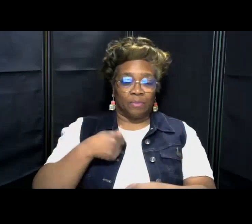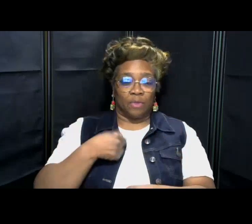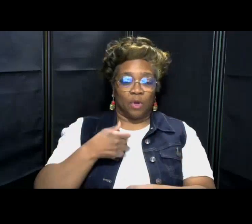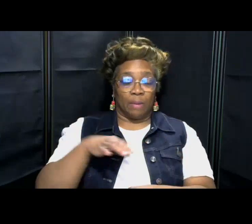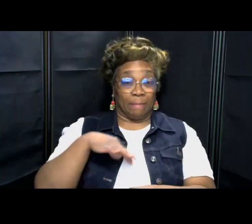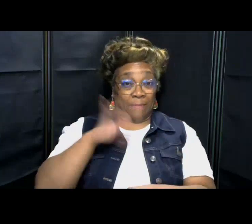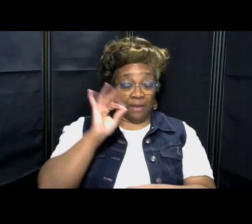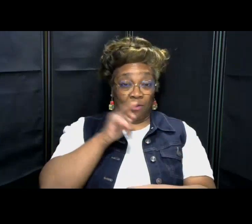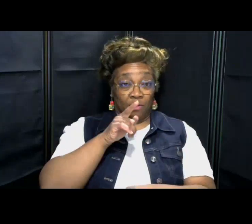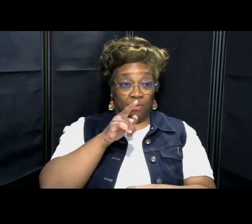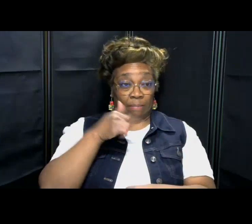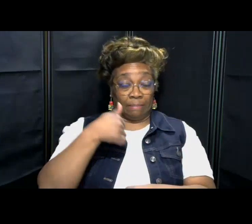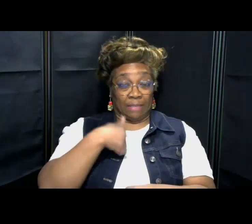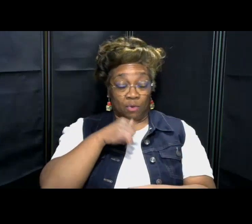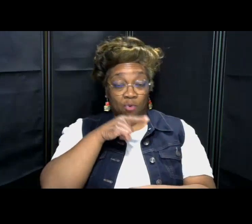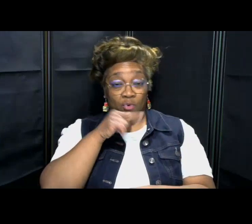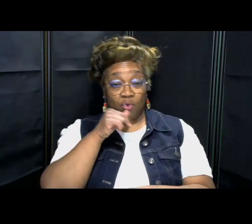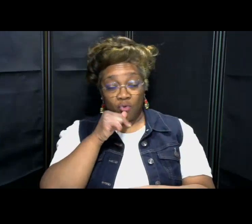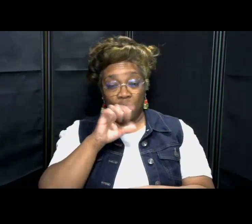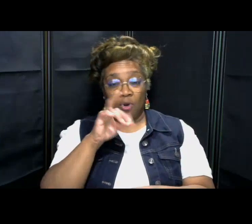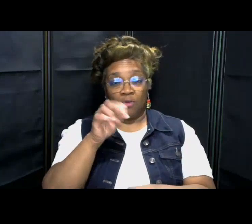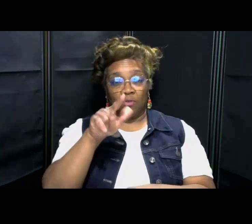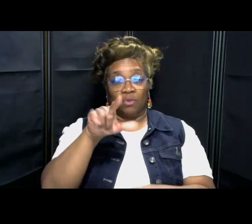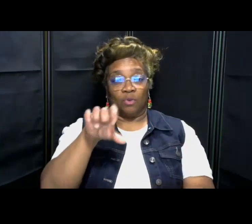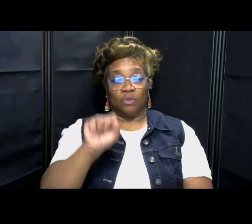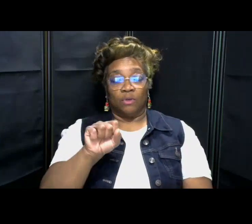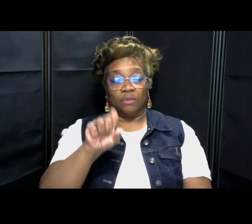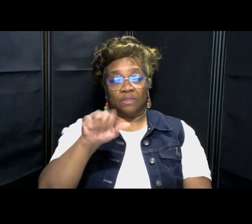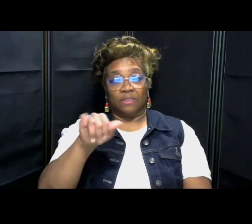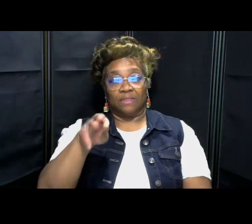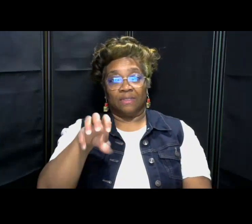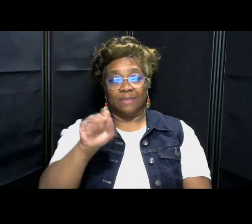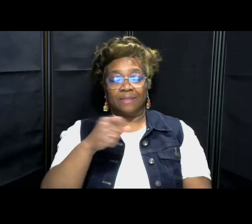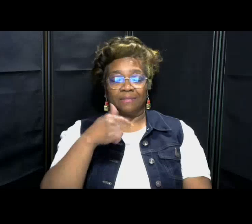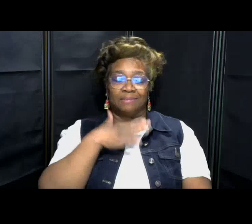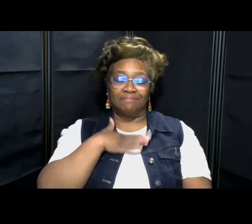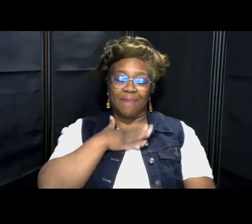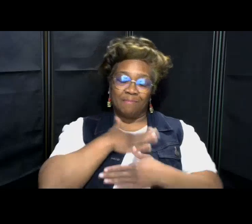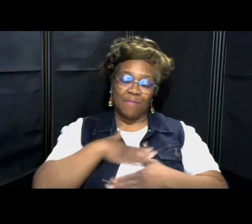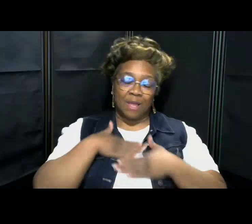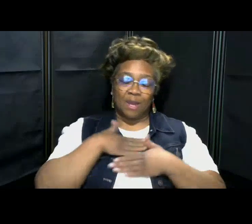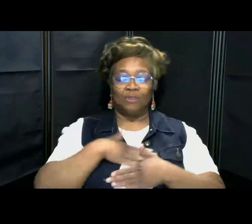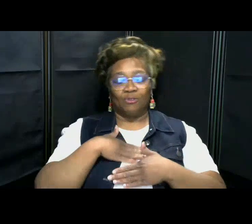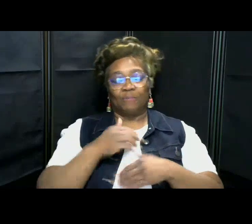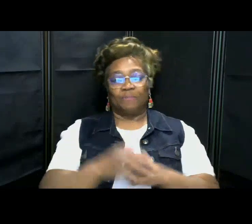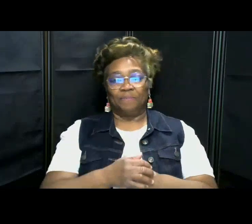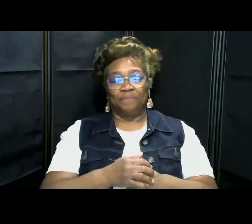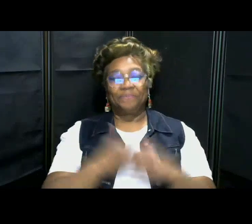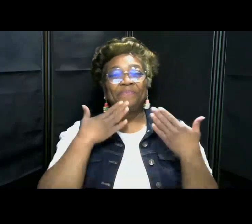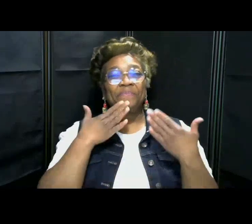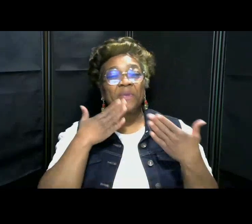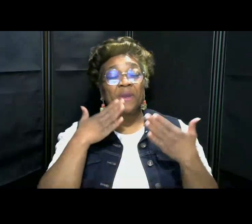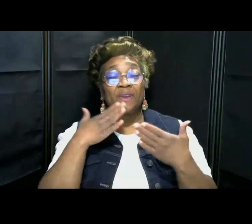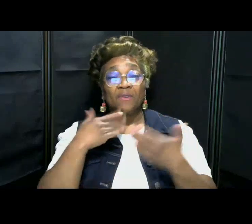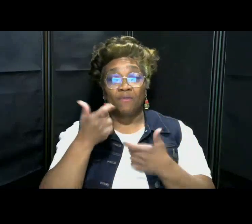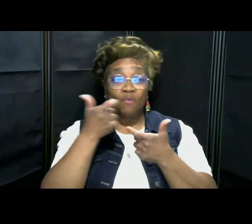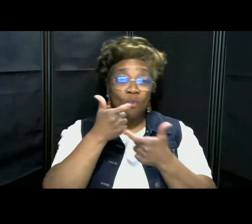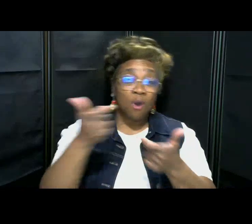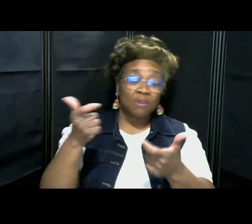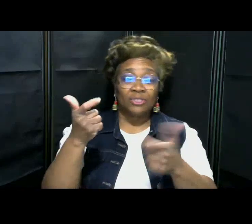Sims. And again, it's my pleasure to serve you as your city's Fire Marshal. So thank you all for joining us this